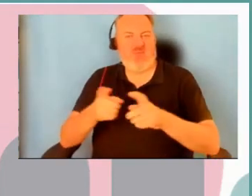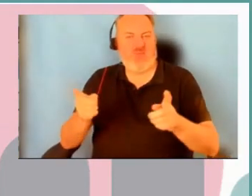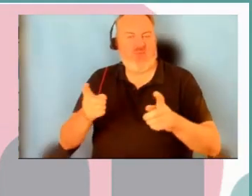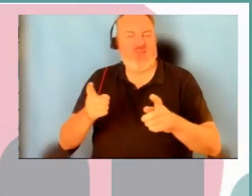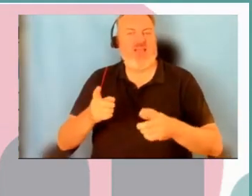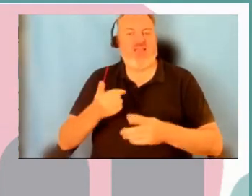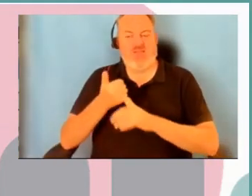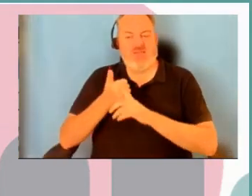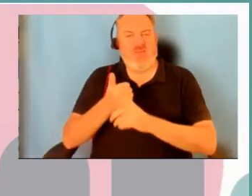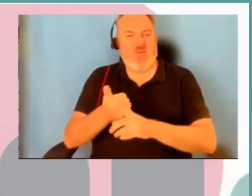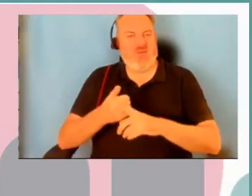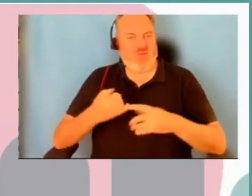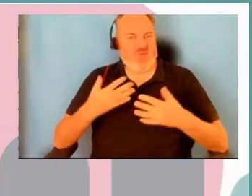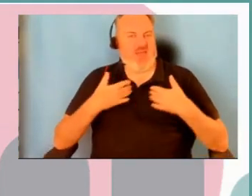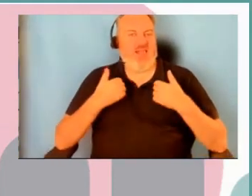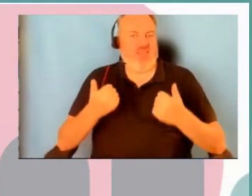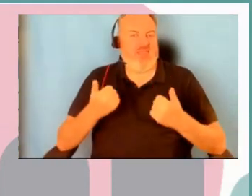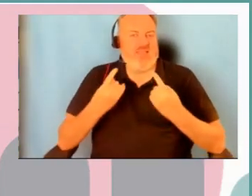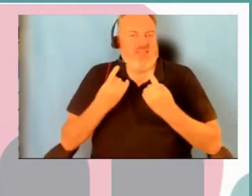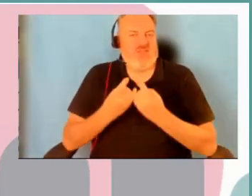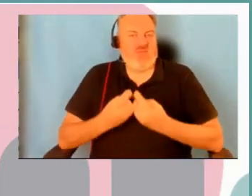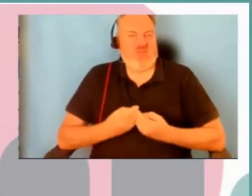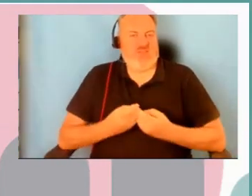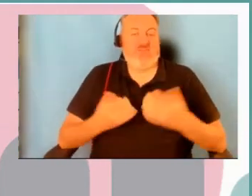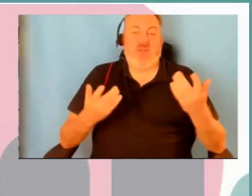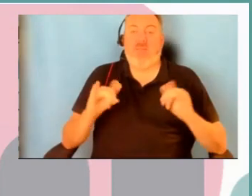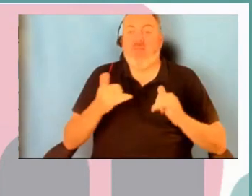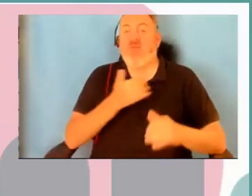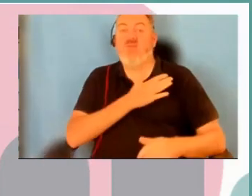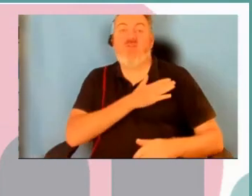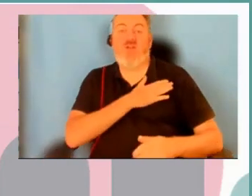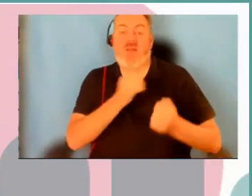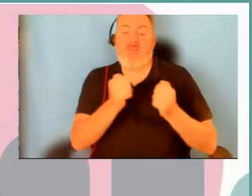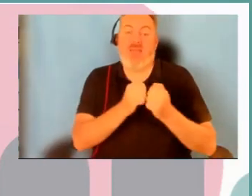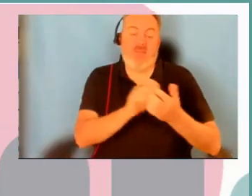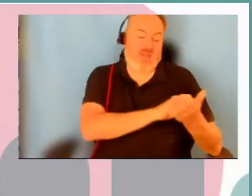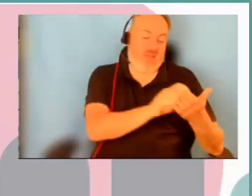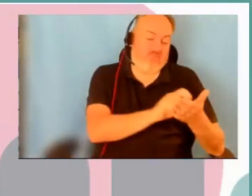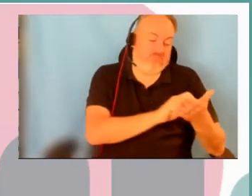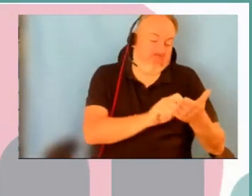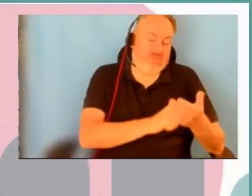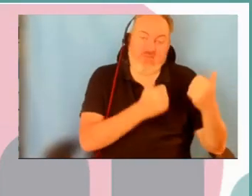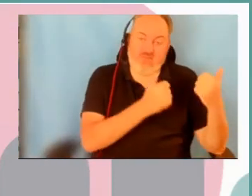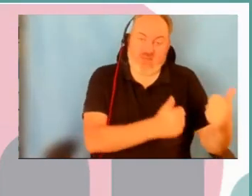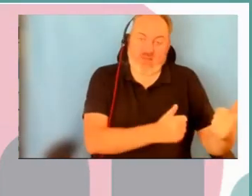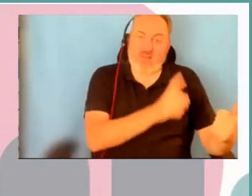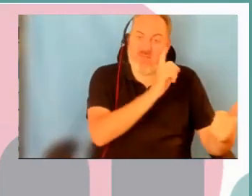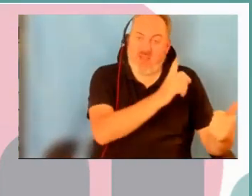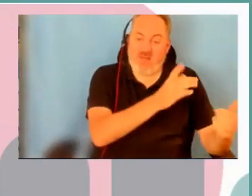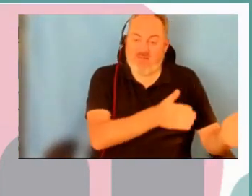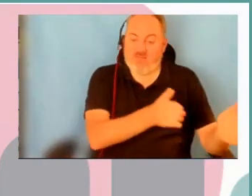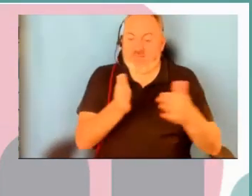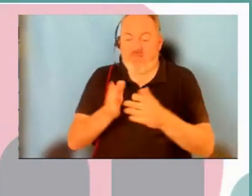long-term condition, you could use a paper diary to track your symptoms. But with digital, you could use an